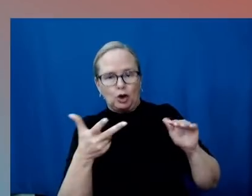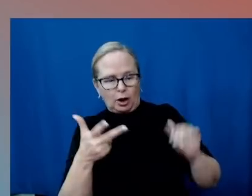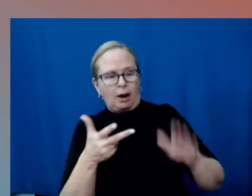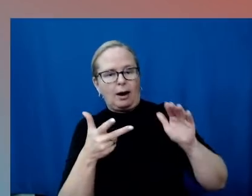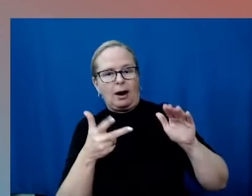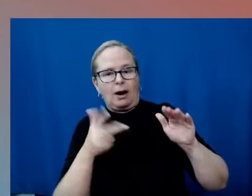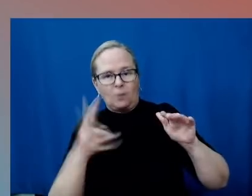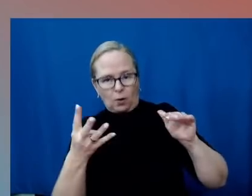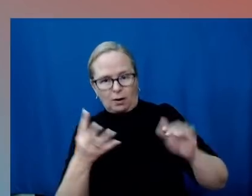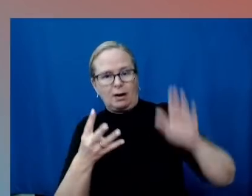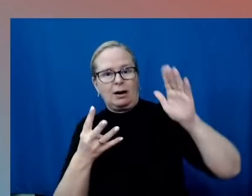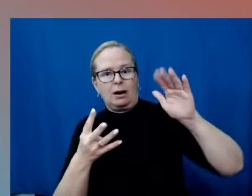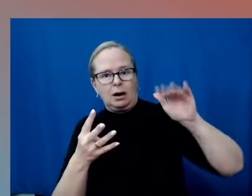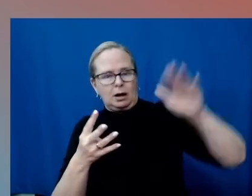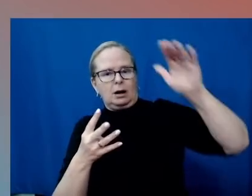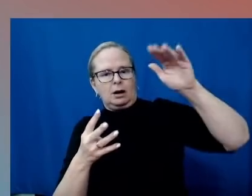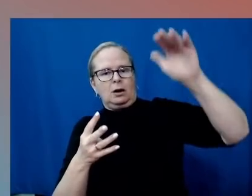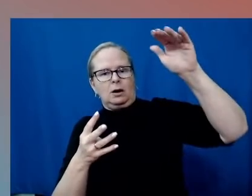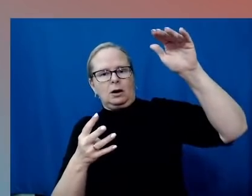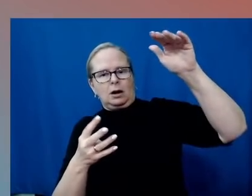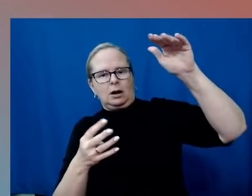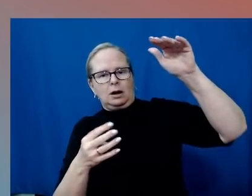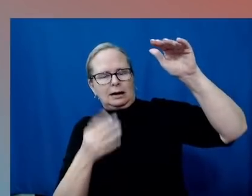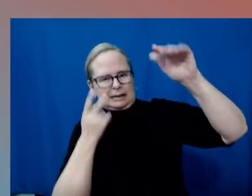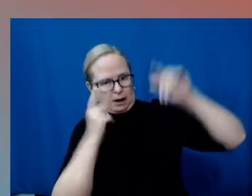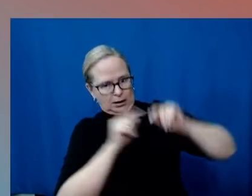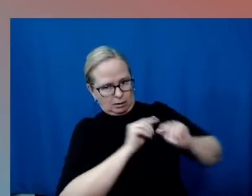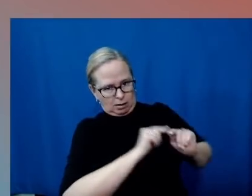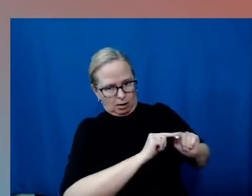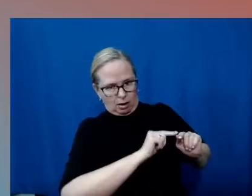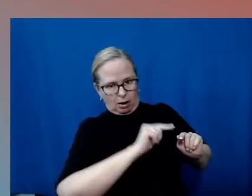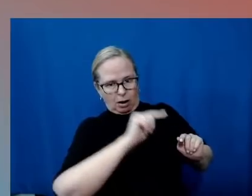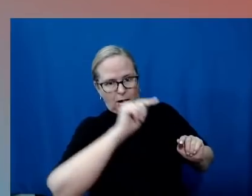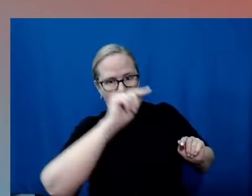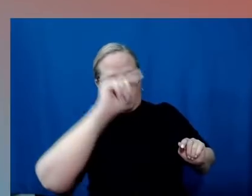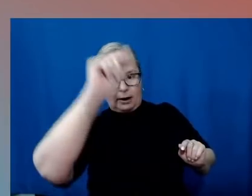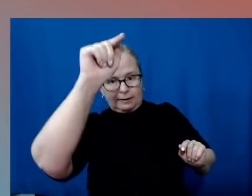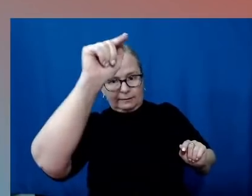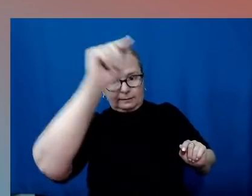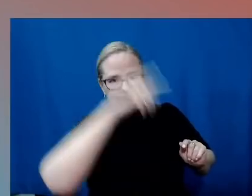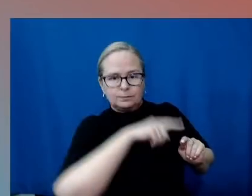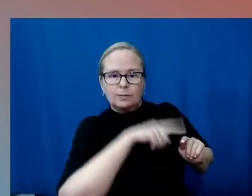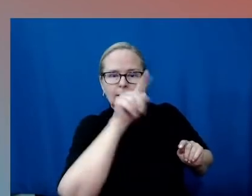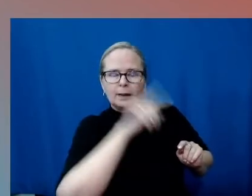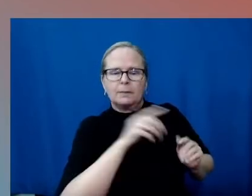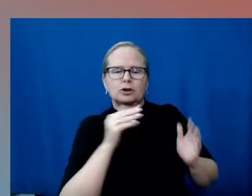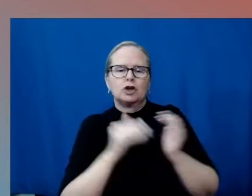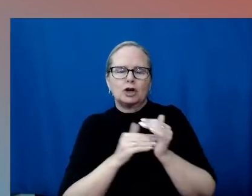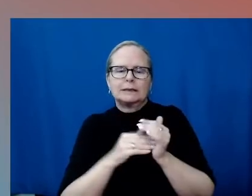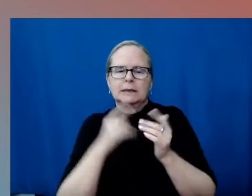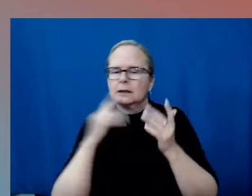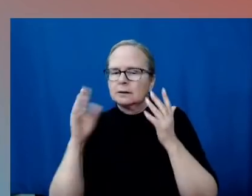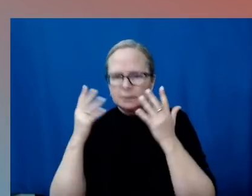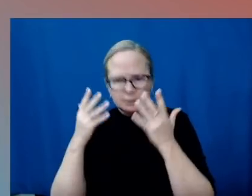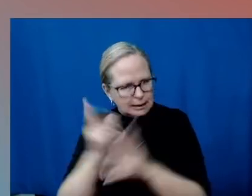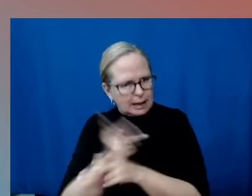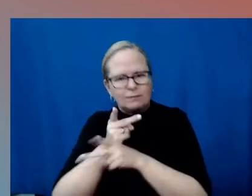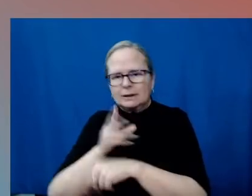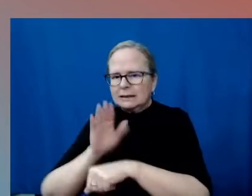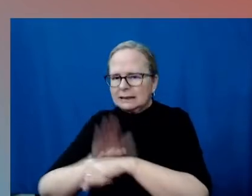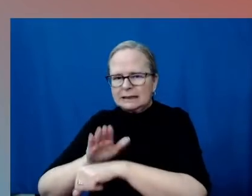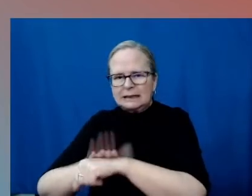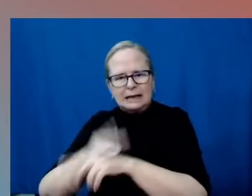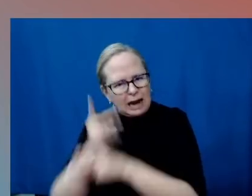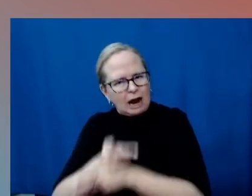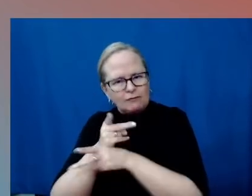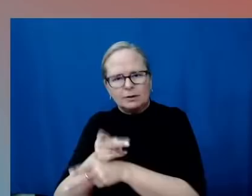and saying that, raising alarm that it's really, really bad, people started to behave more cautious and make a kind of